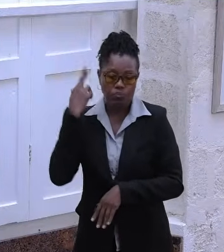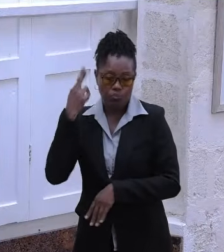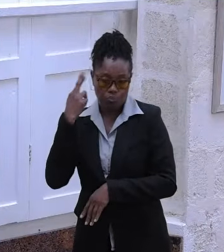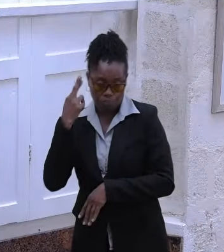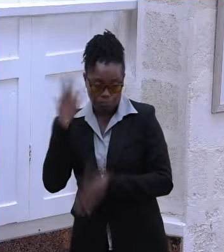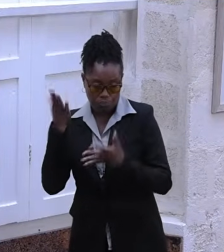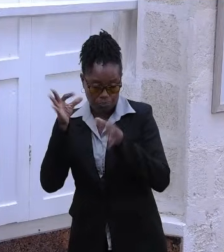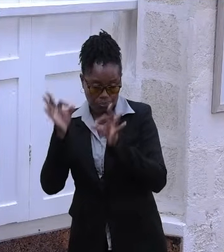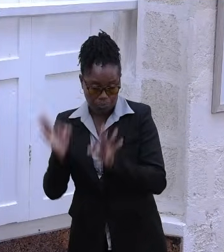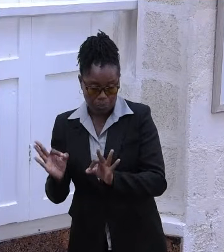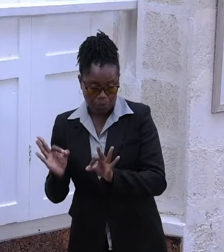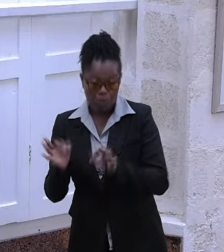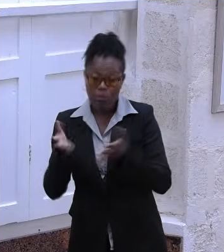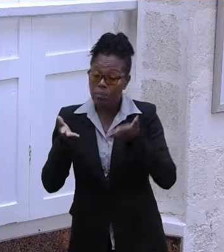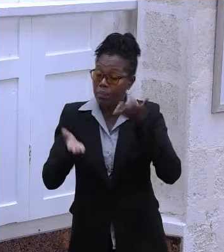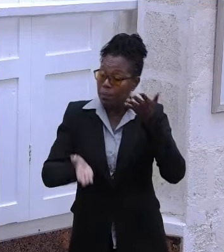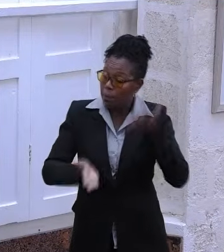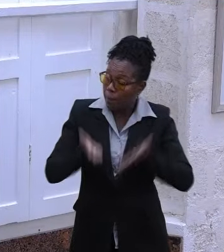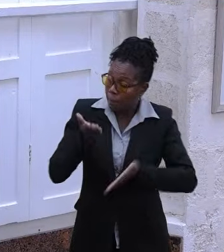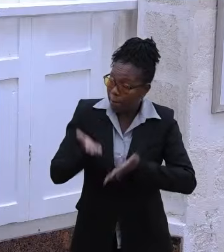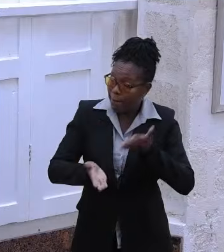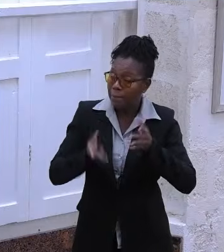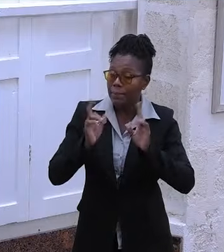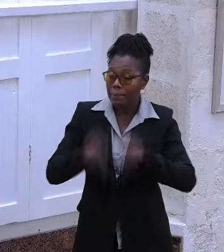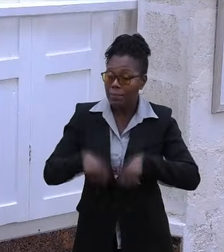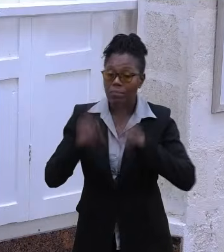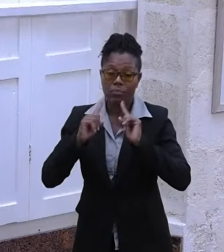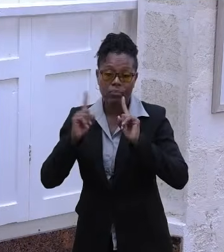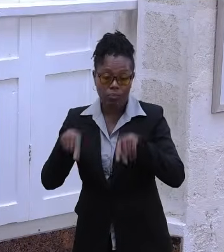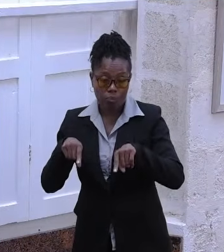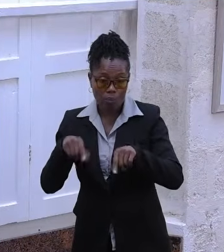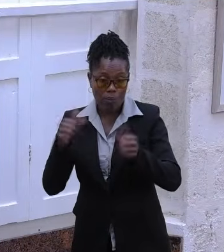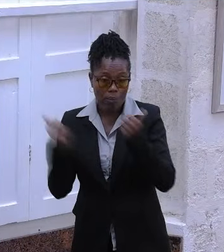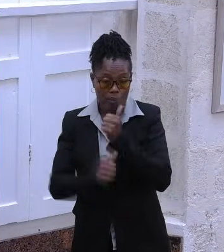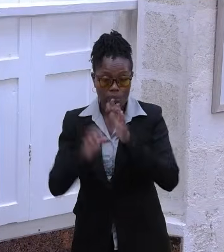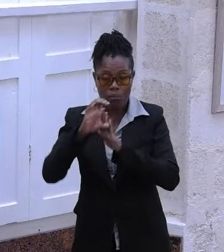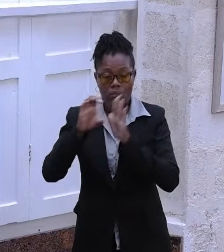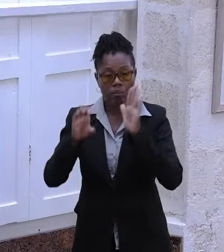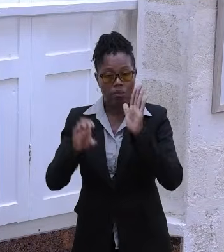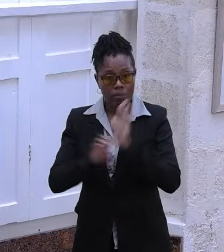he may do so under the constitutional rubric